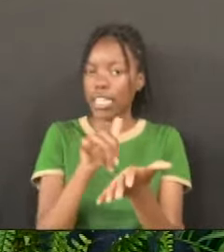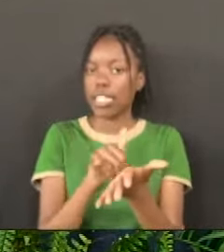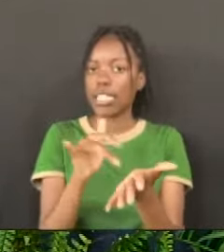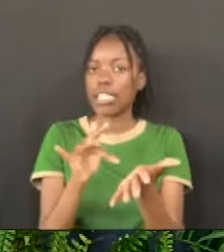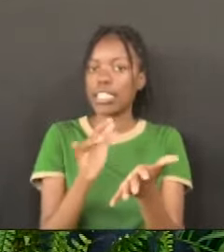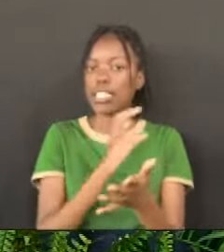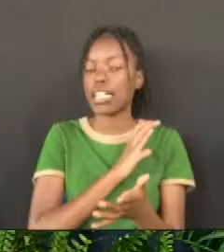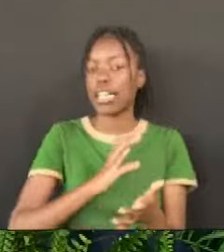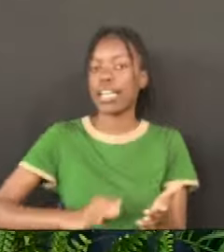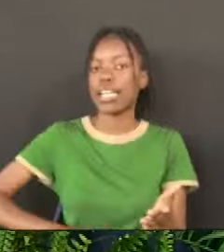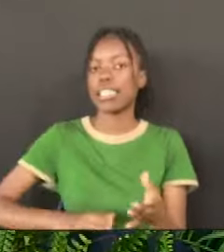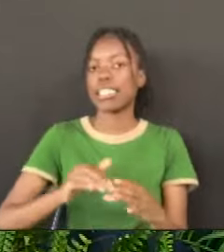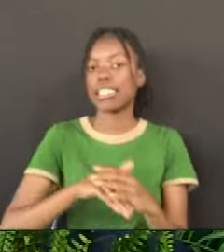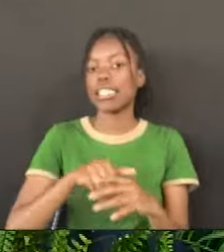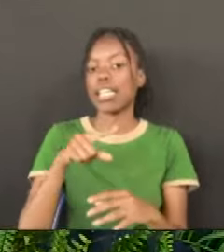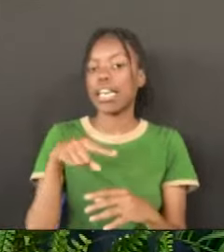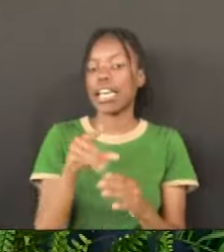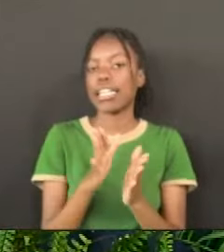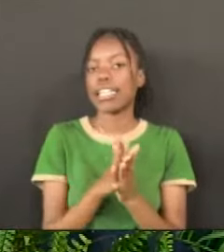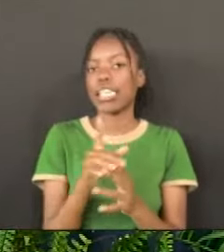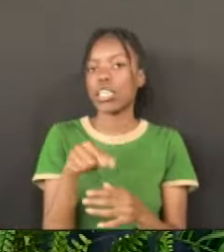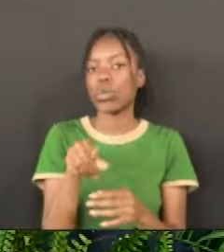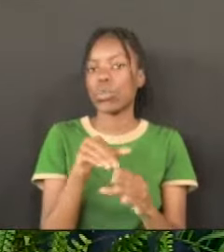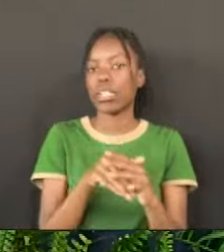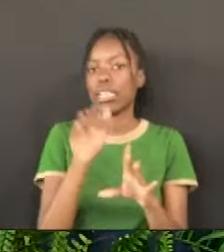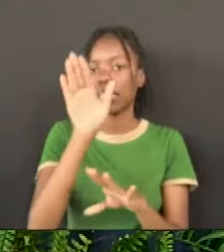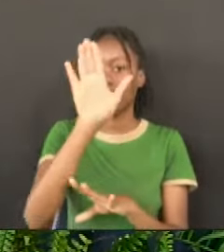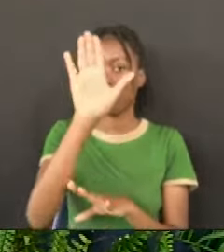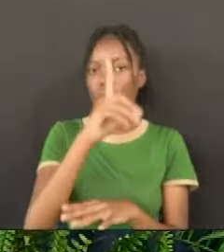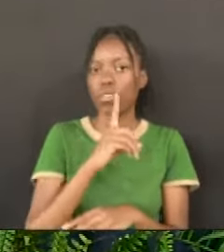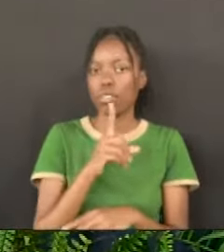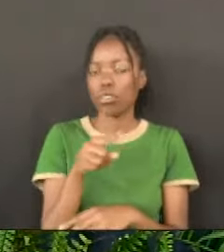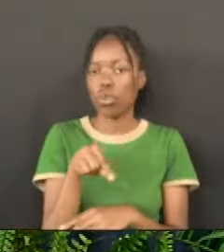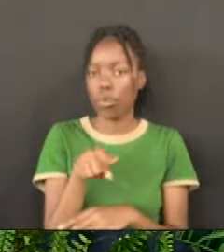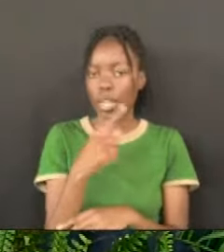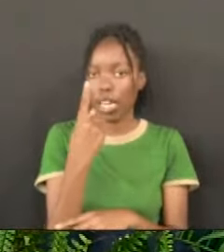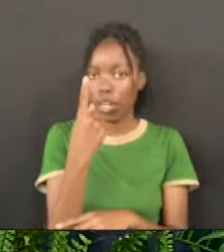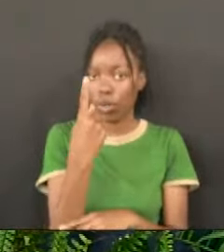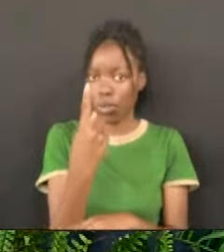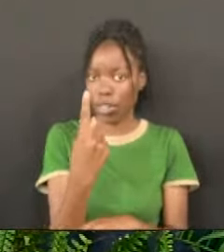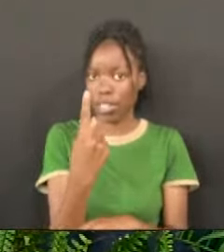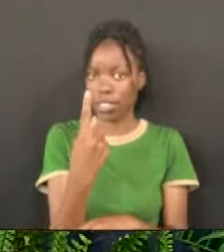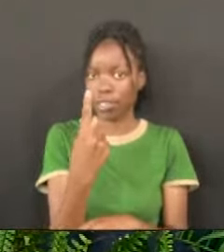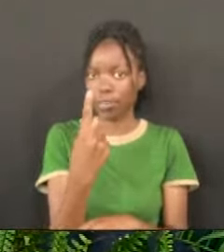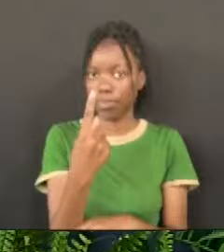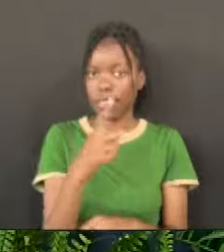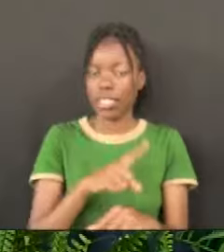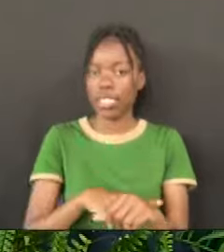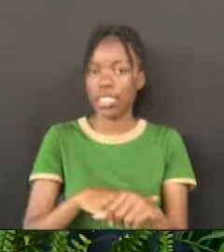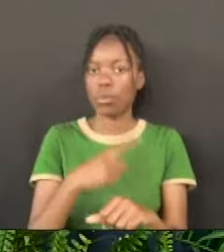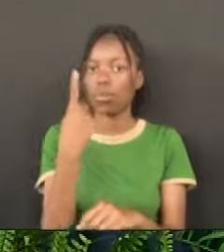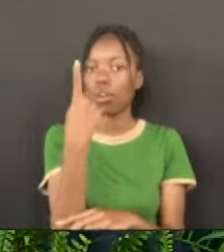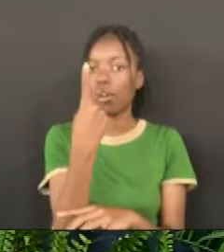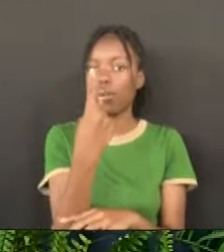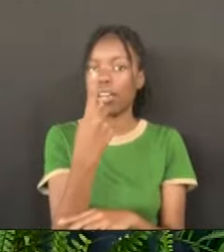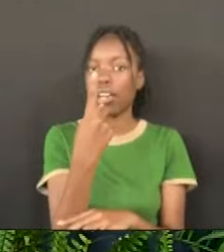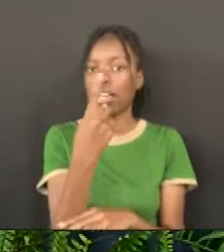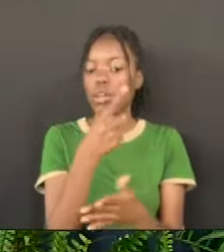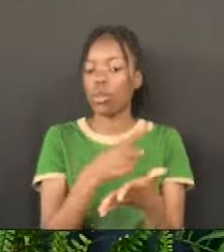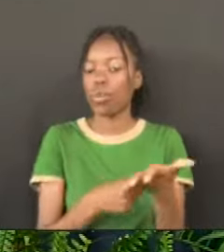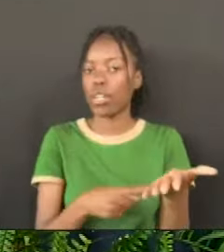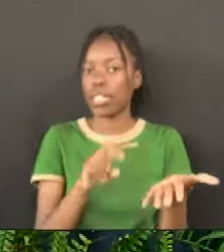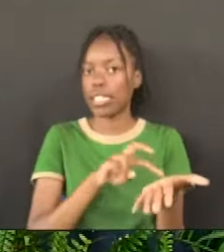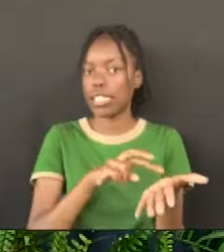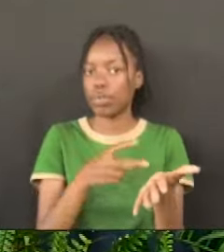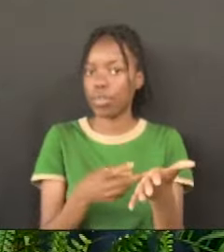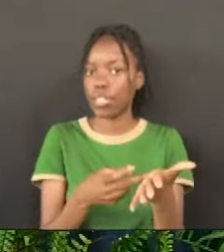we are in him. And so we are one. And when we are one with Christ, what does it mean? It means